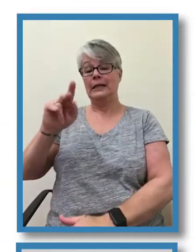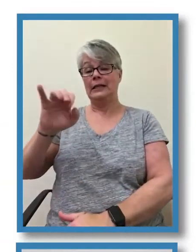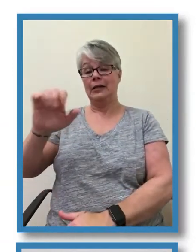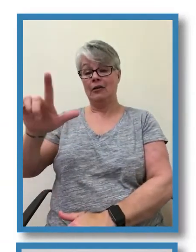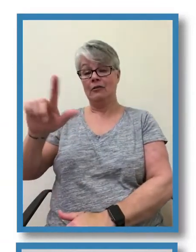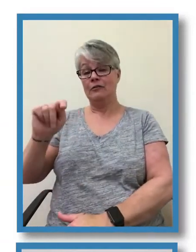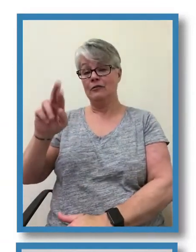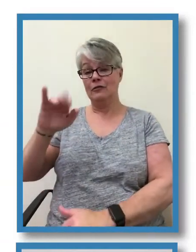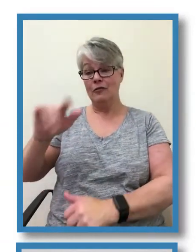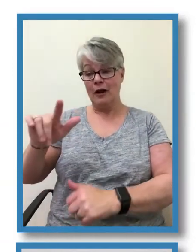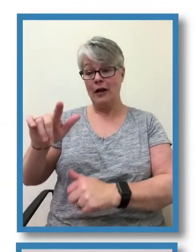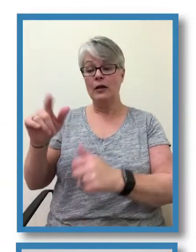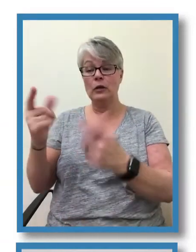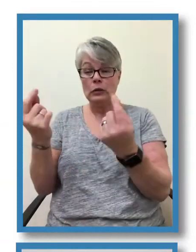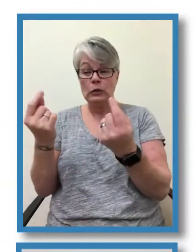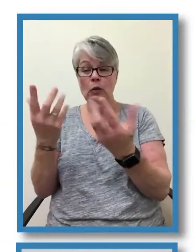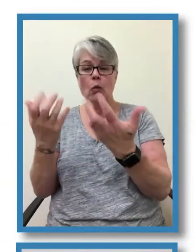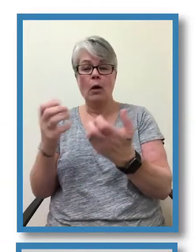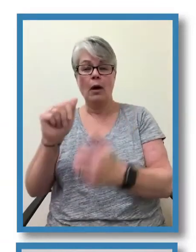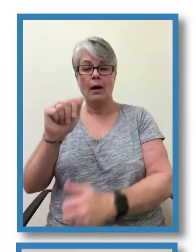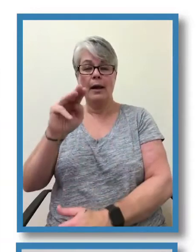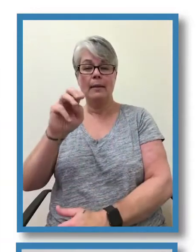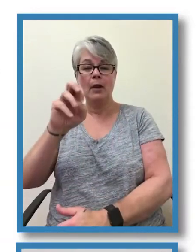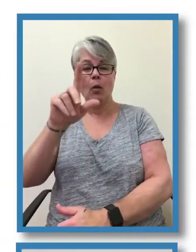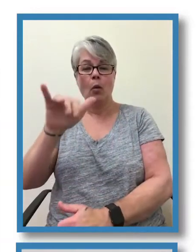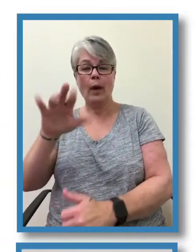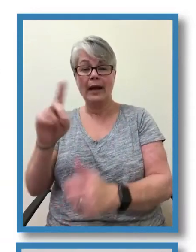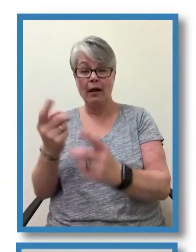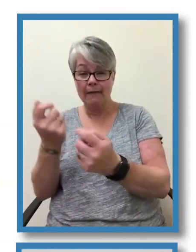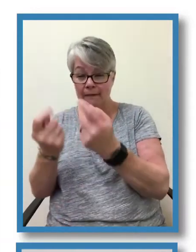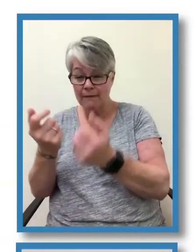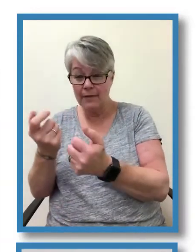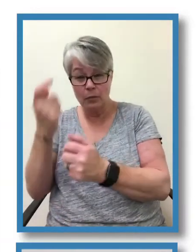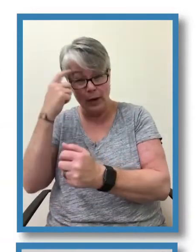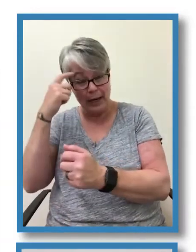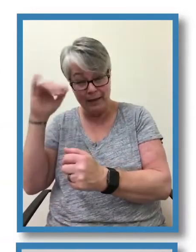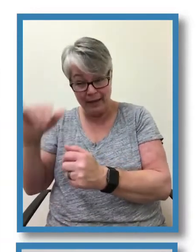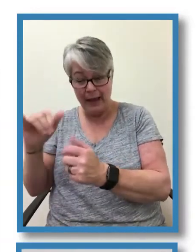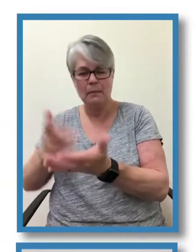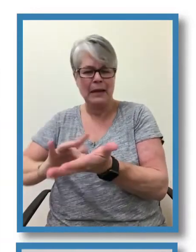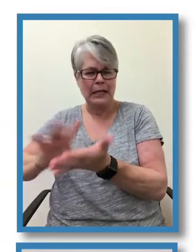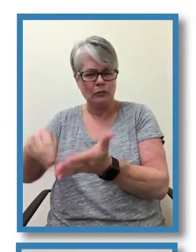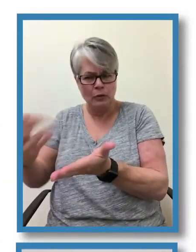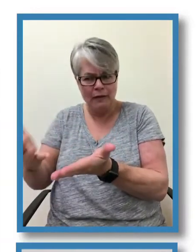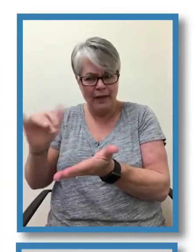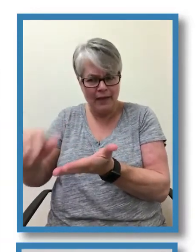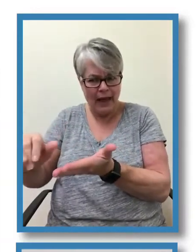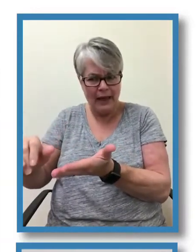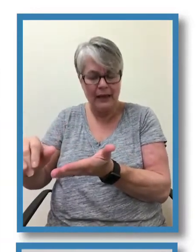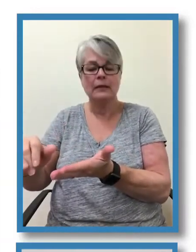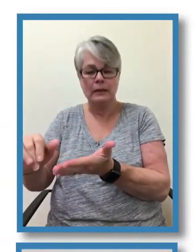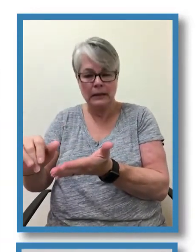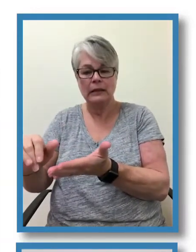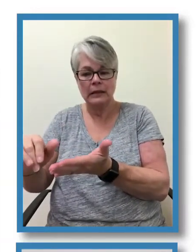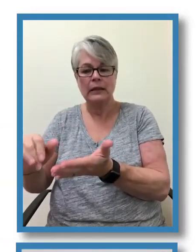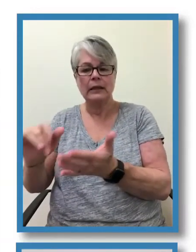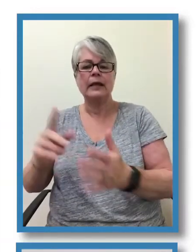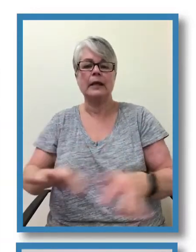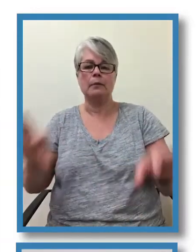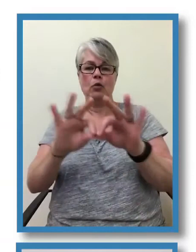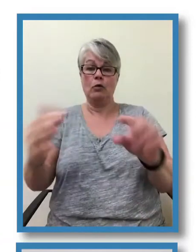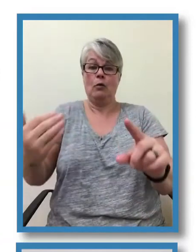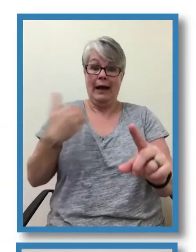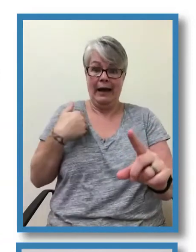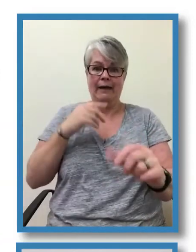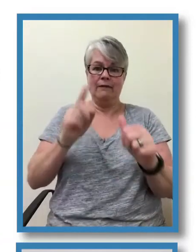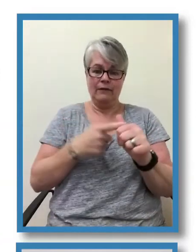the trial of I think this was a 1 year, yes, 1 year there at top. So this is a placebo person, and you can